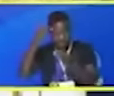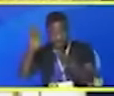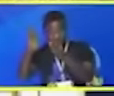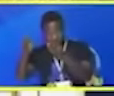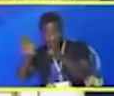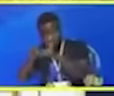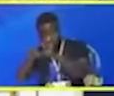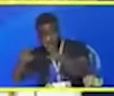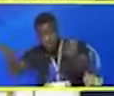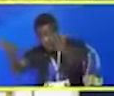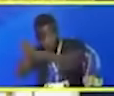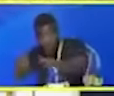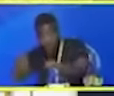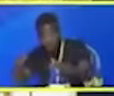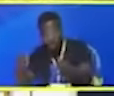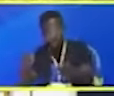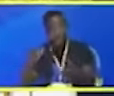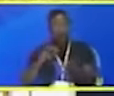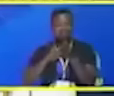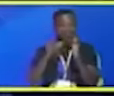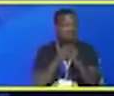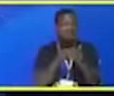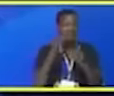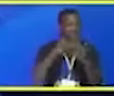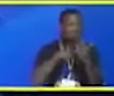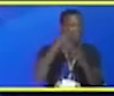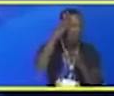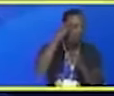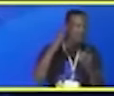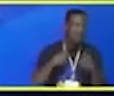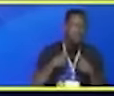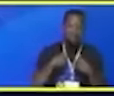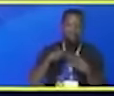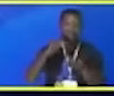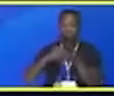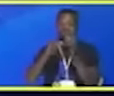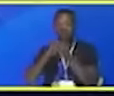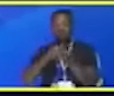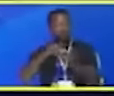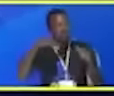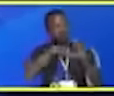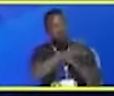closed, as far as your experience is concerned, all doors are closed.